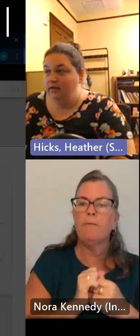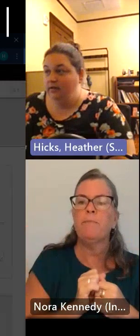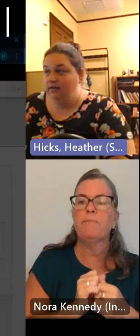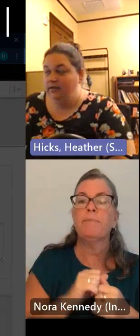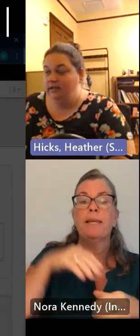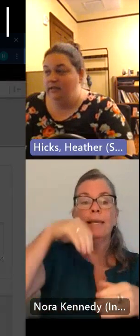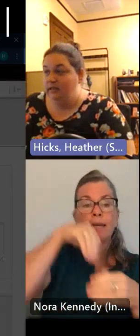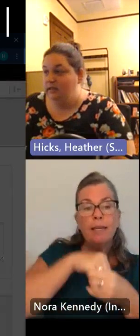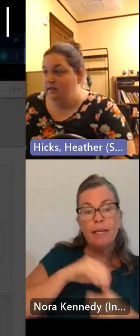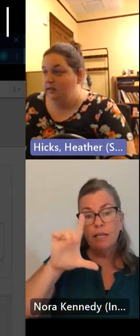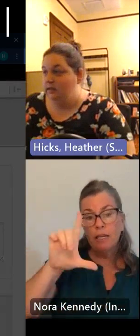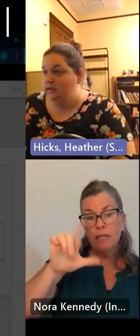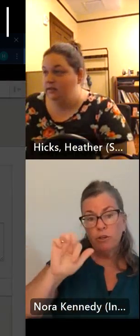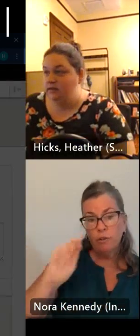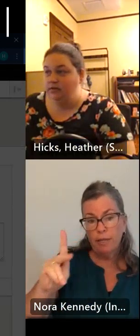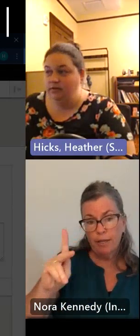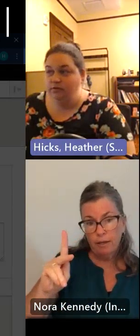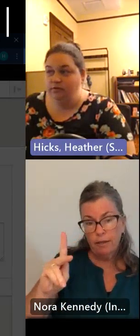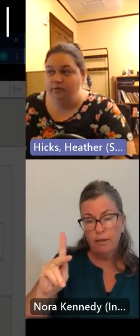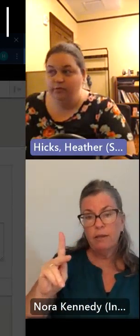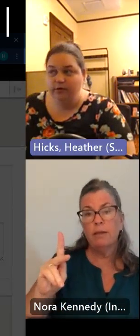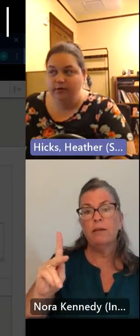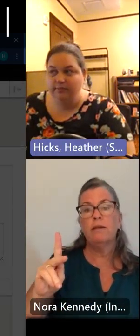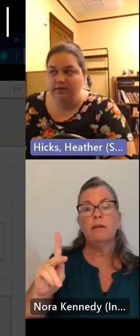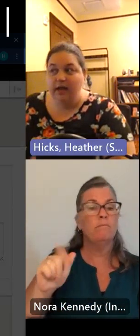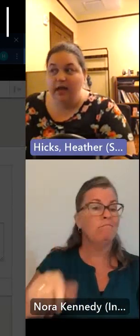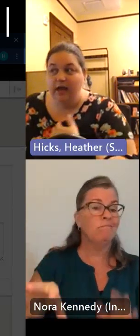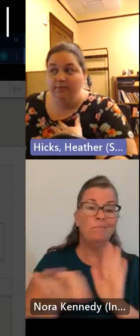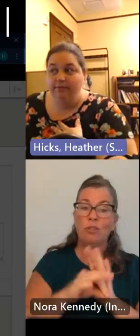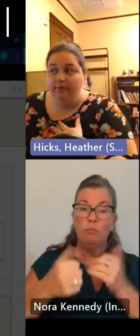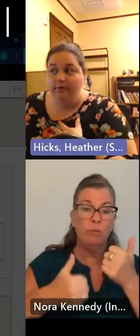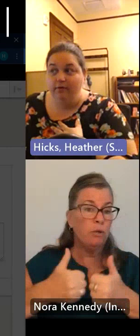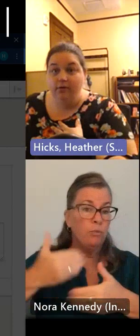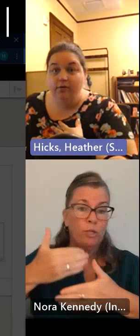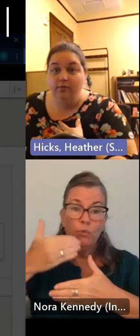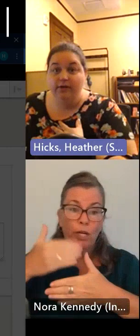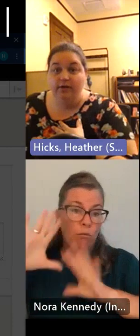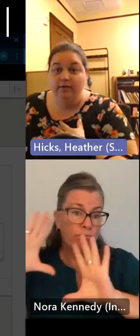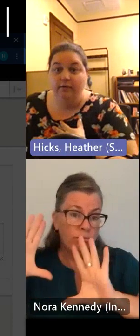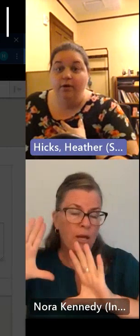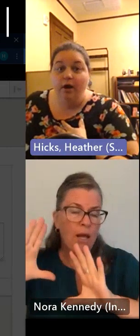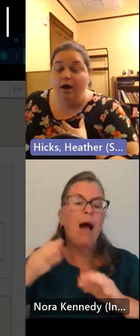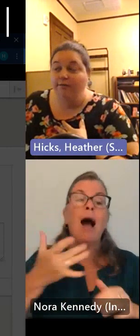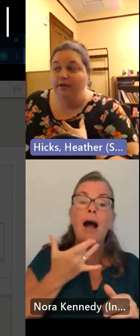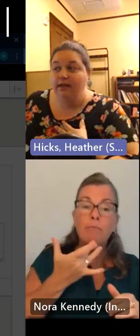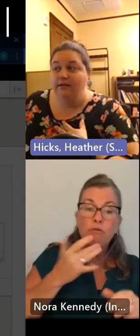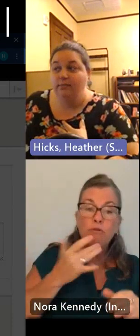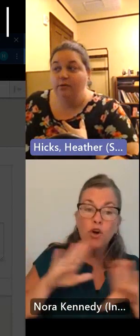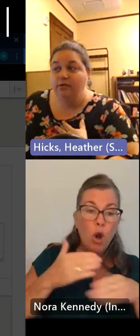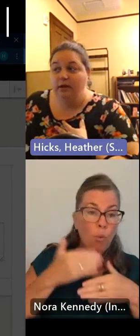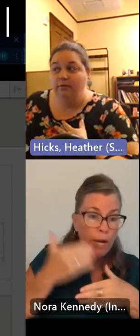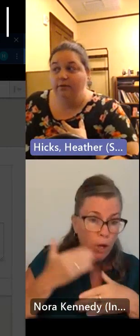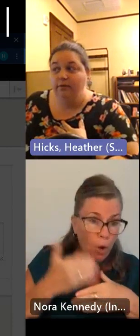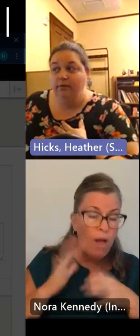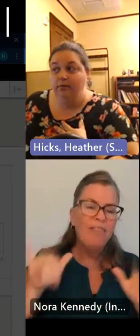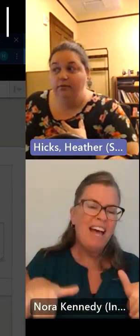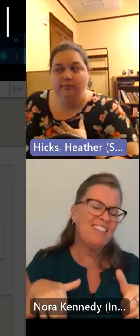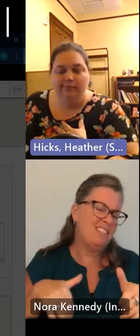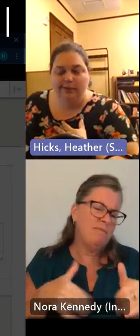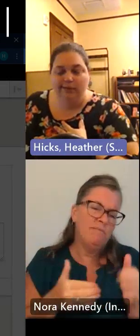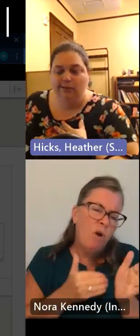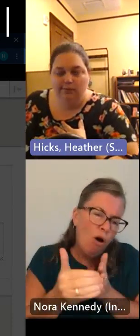link, you'll see you can choose which window it comes in. I prefer new window. Often that's the most